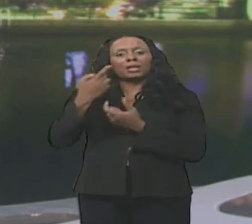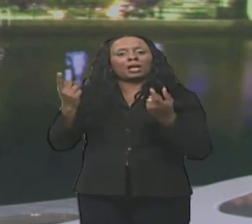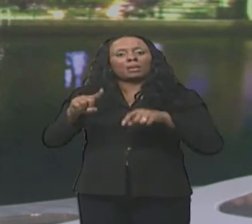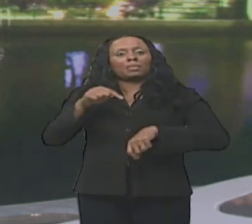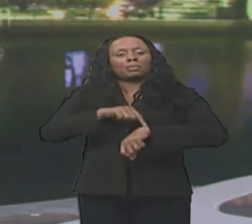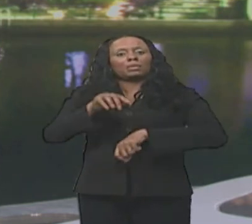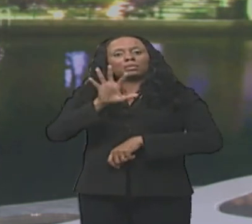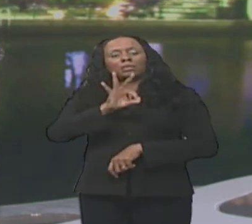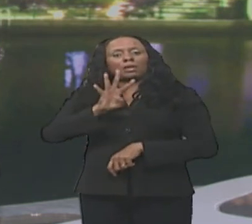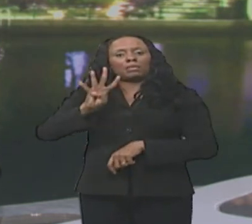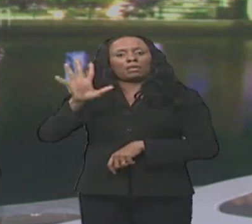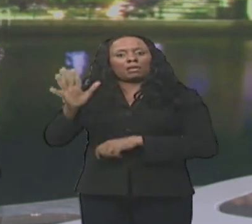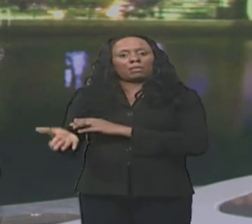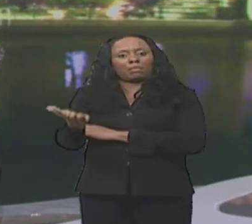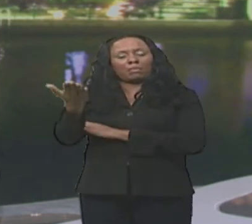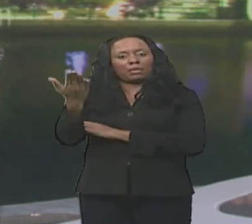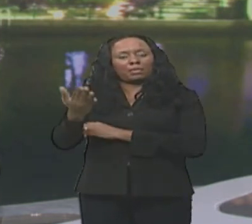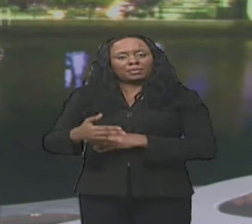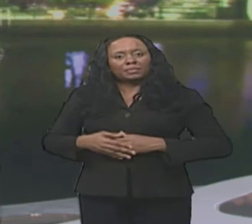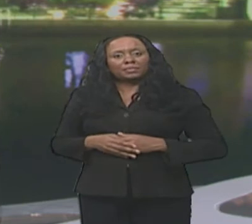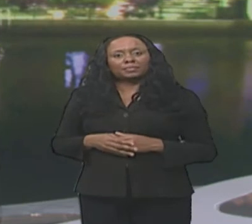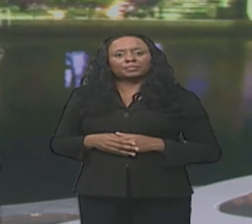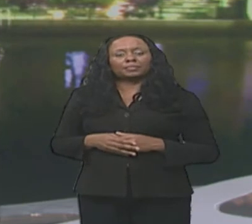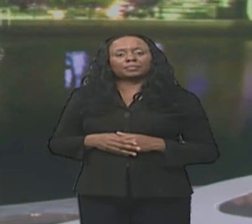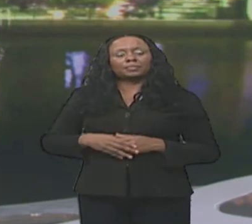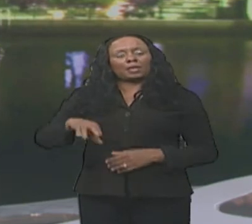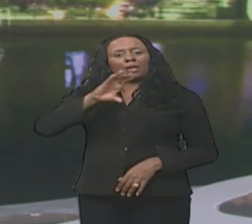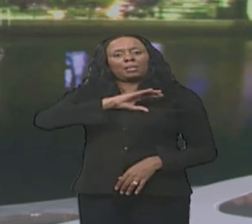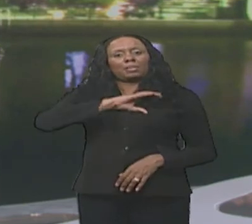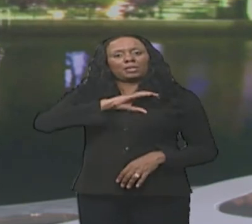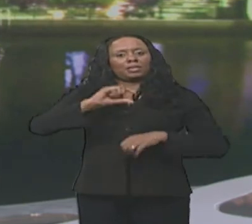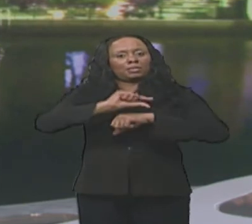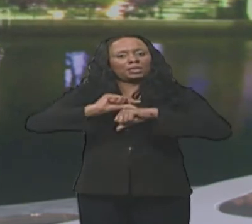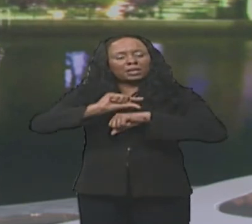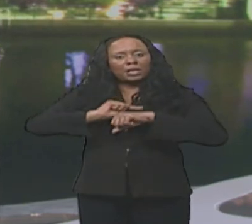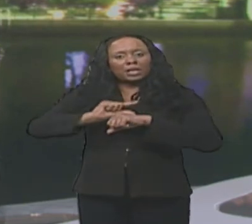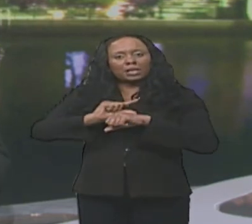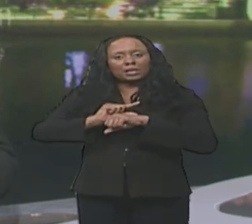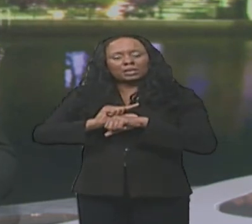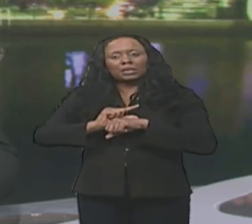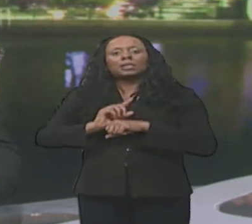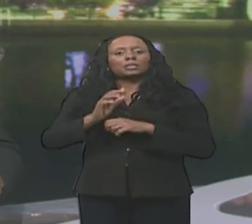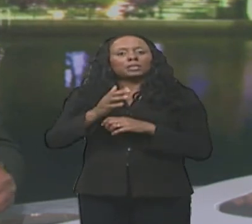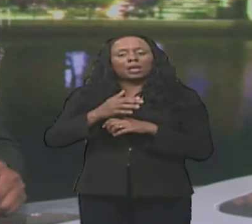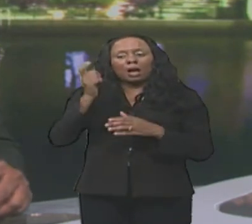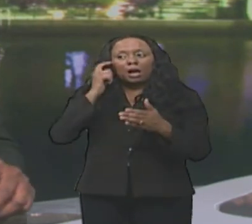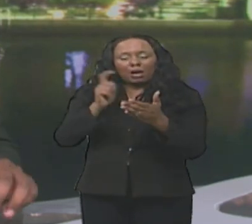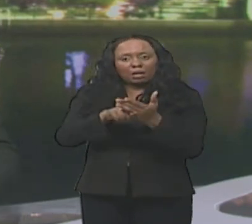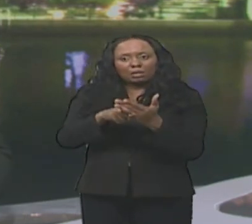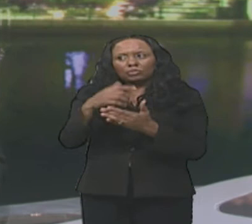9:45 and was located at sea. Police in Grenada have made another drug haul, this time